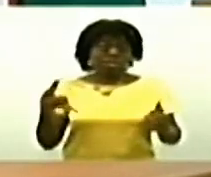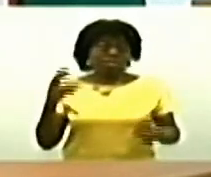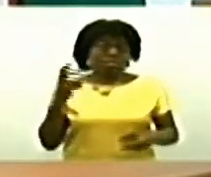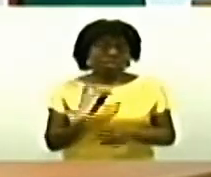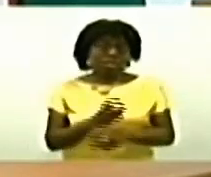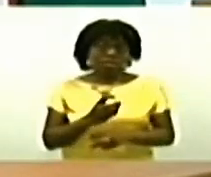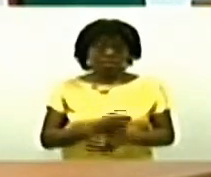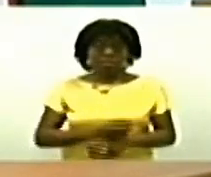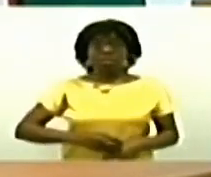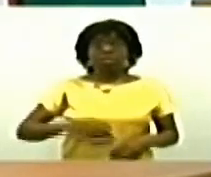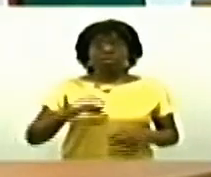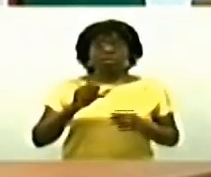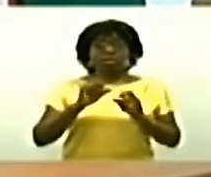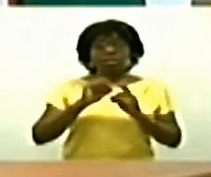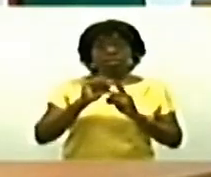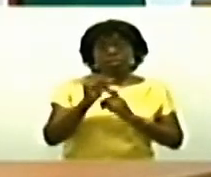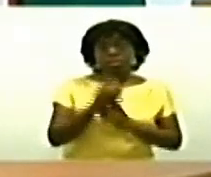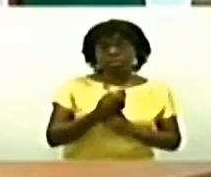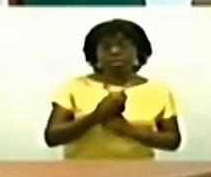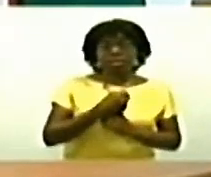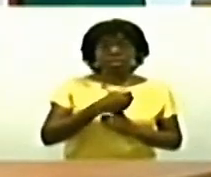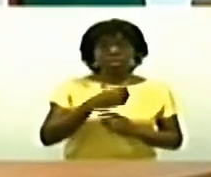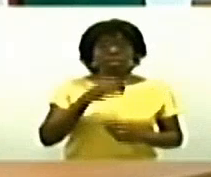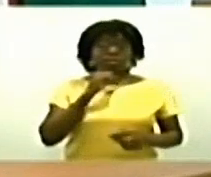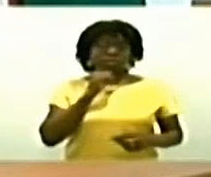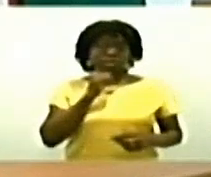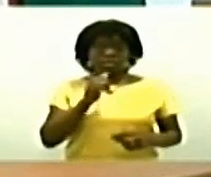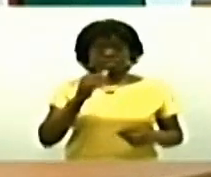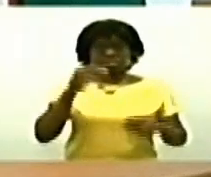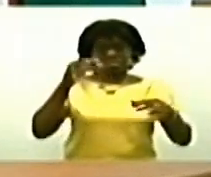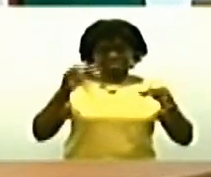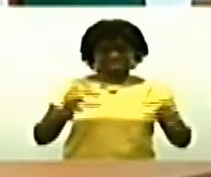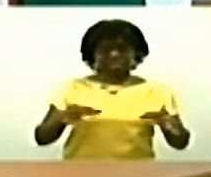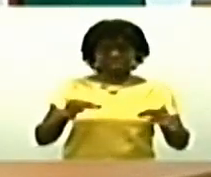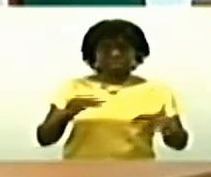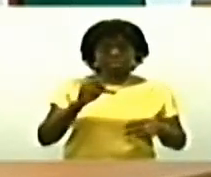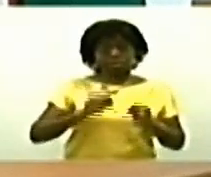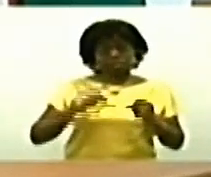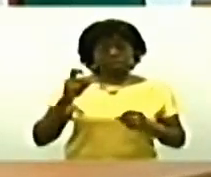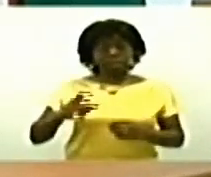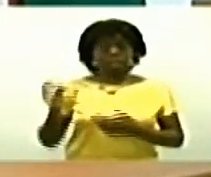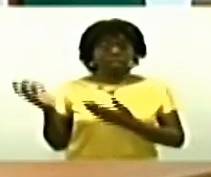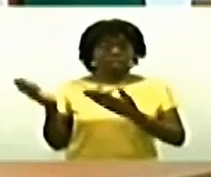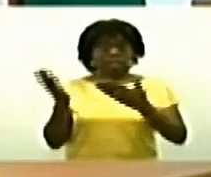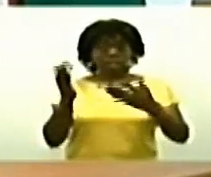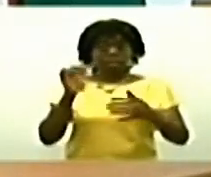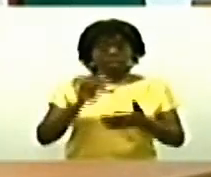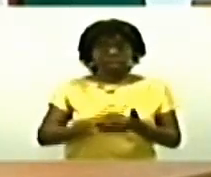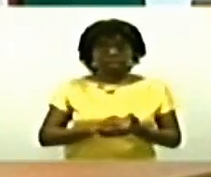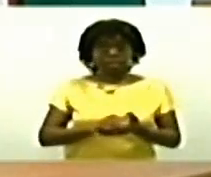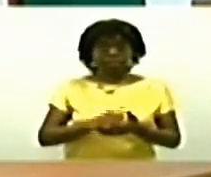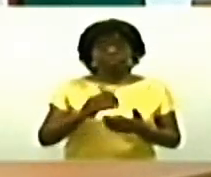injustice, and so we need to carry that torch. Now to the other side.